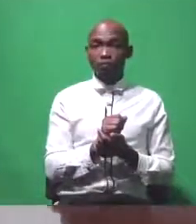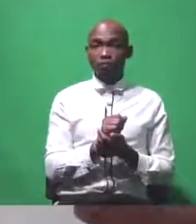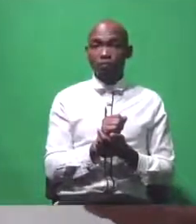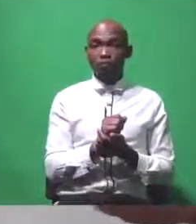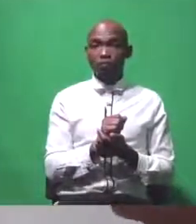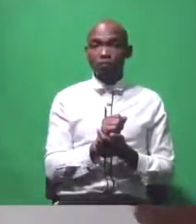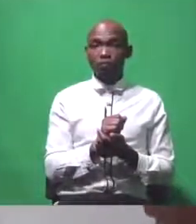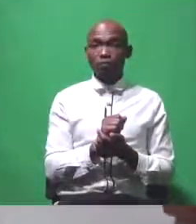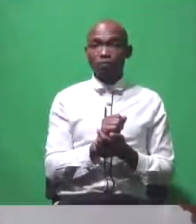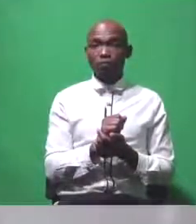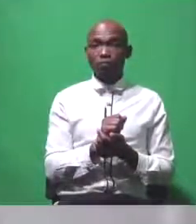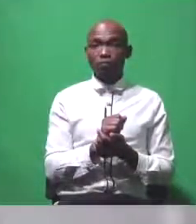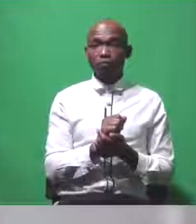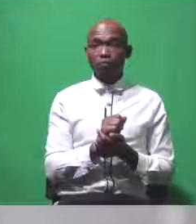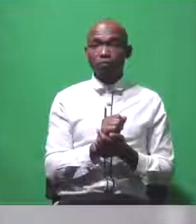105.